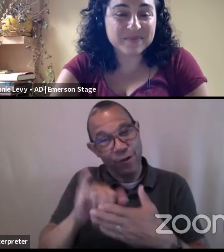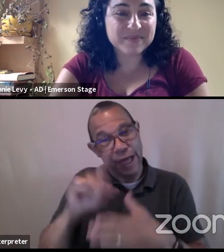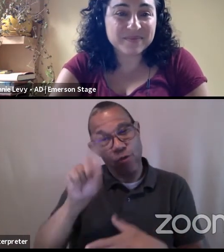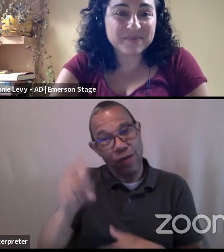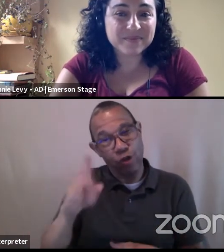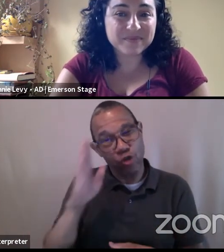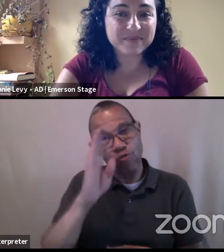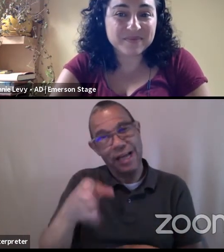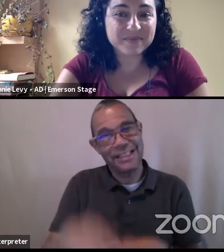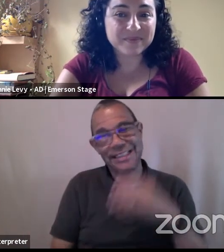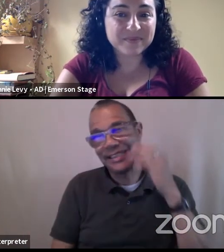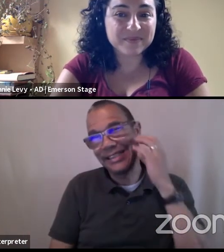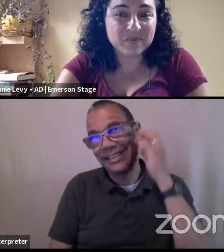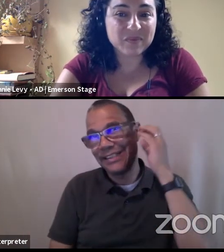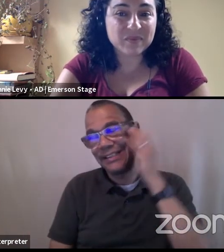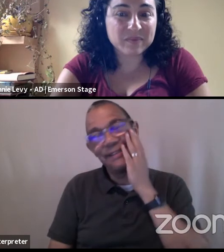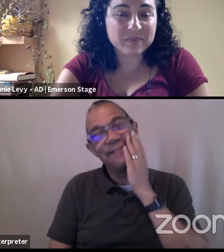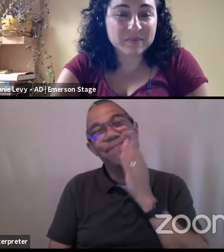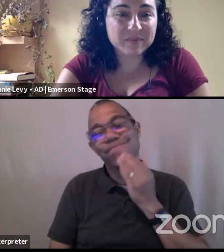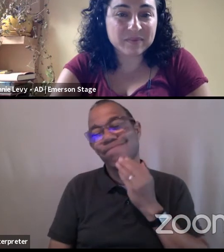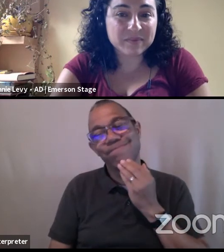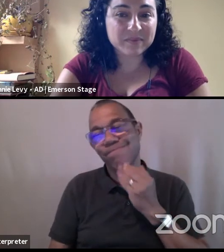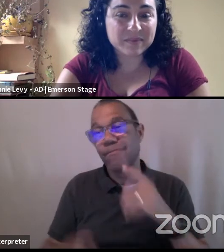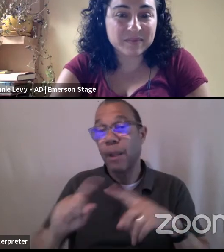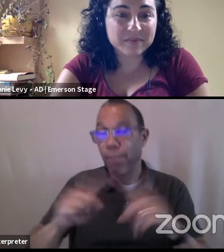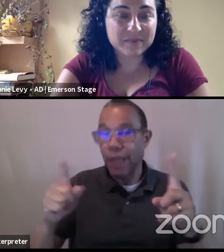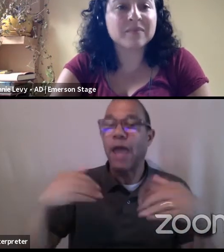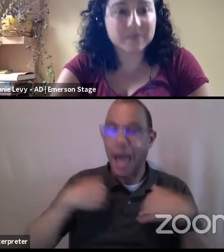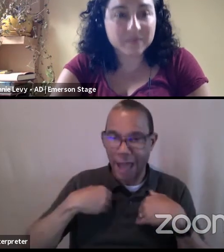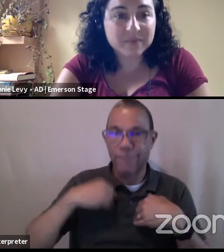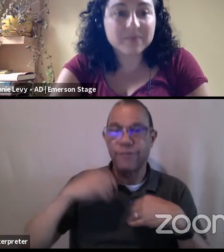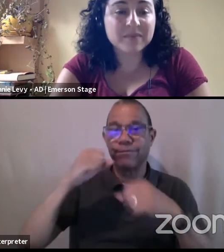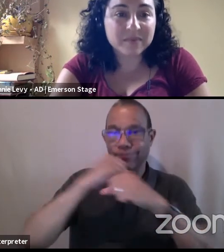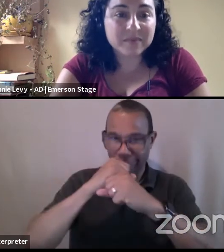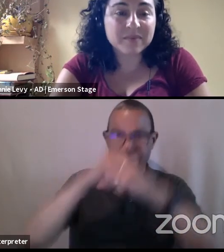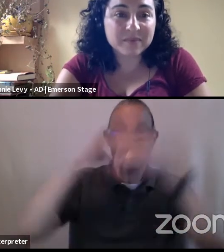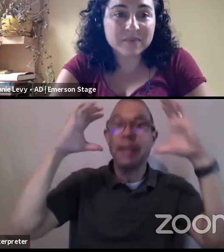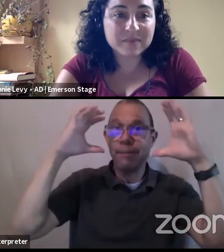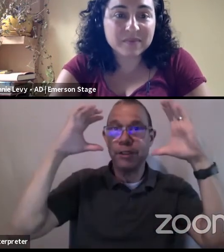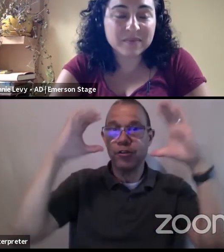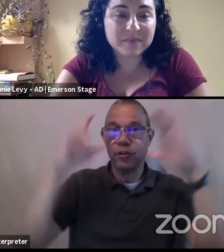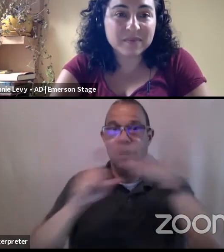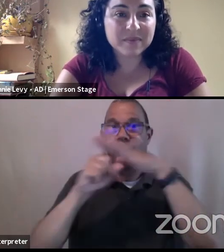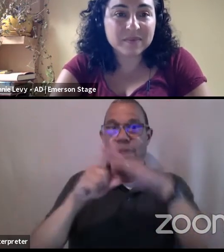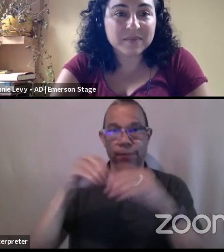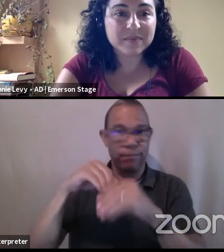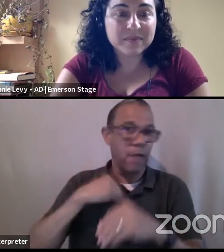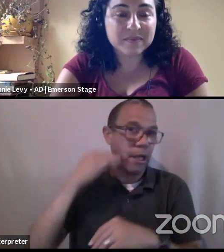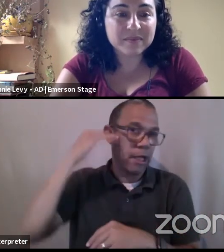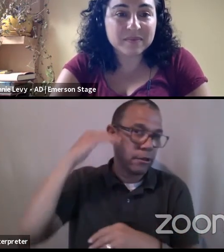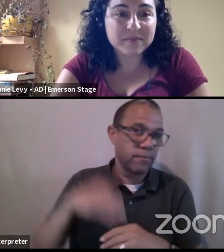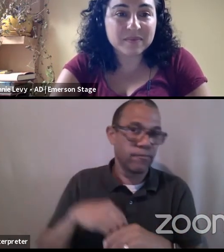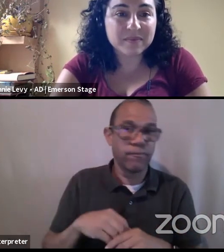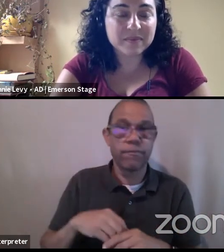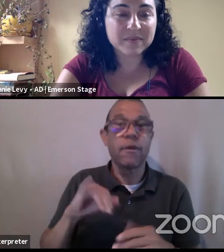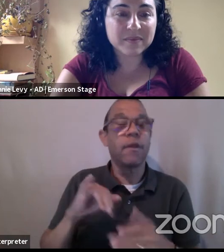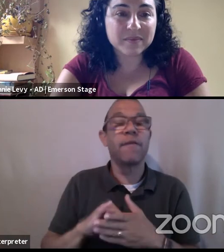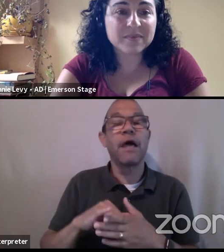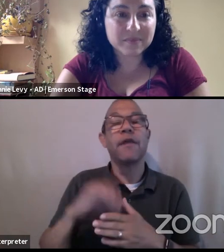uh, uh, uh, this image from my mind, uh, from time to time that, uh, one day, uh, a performance,